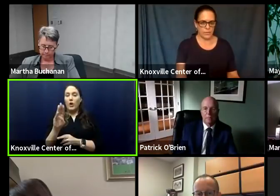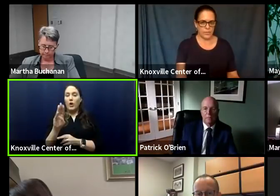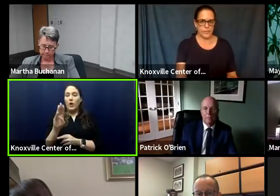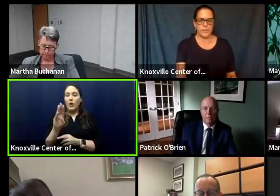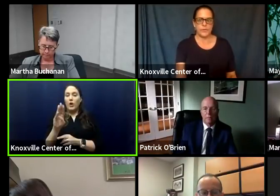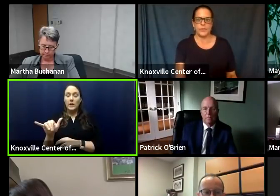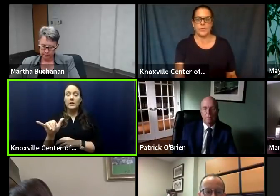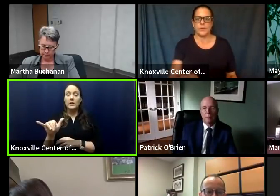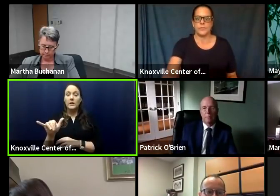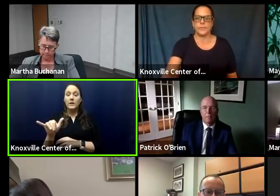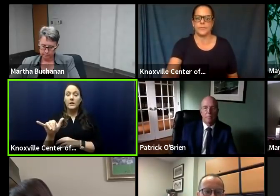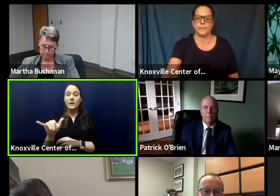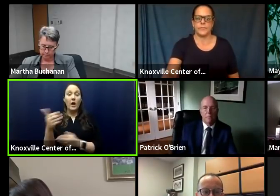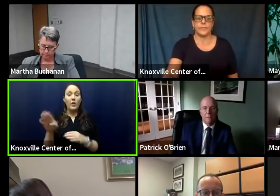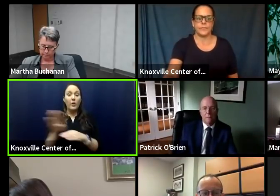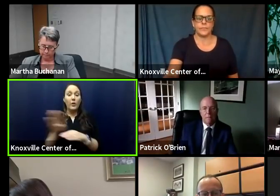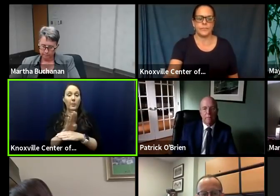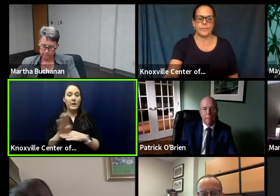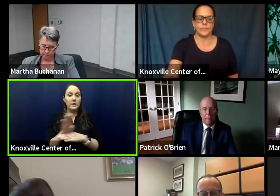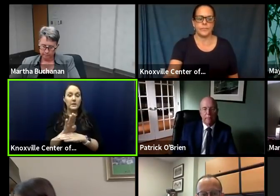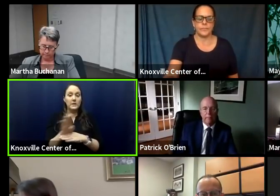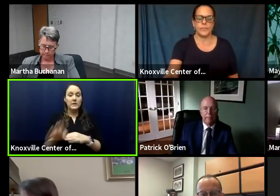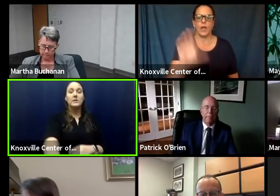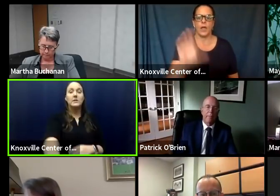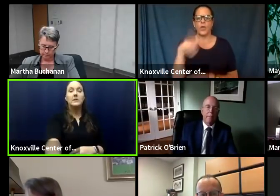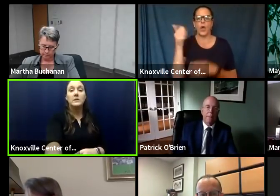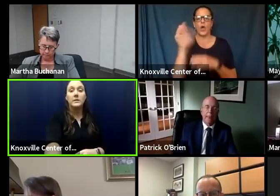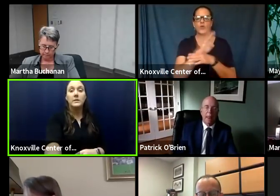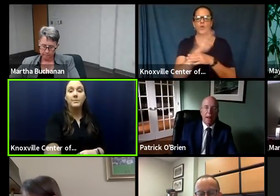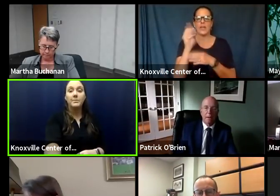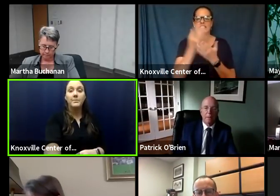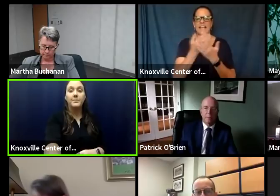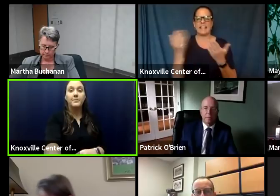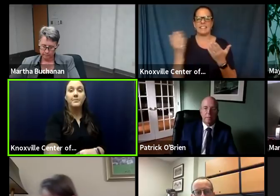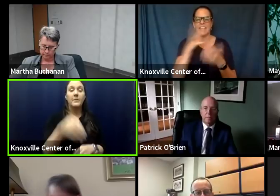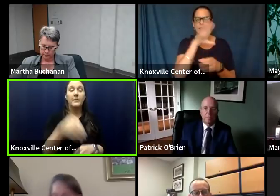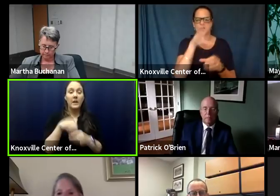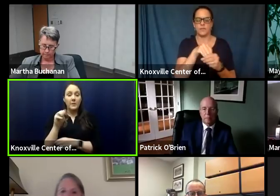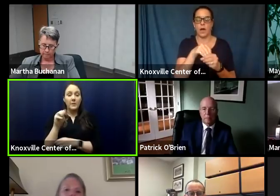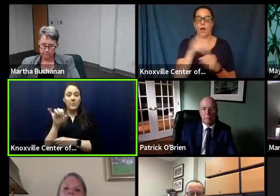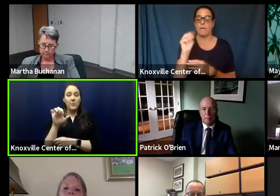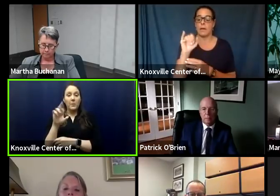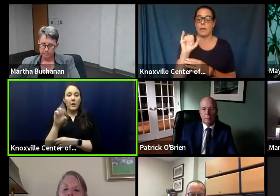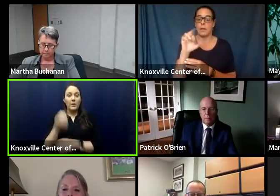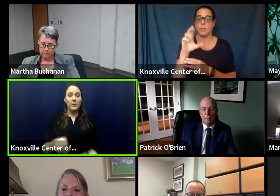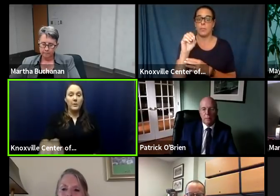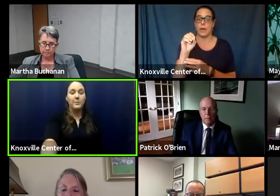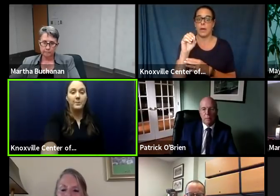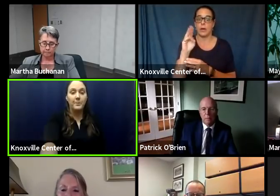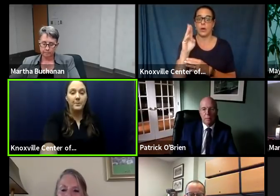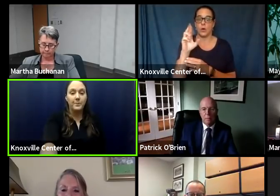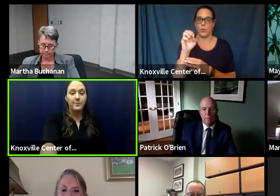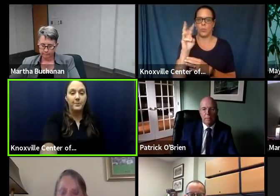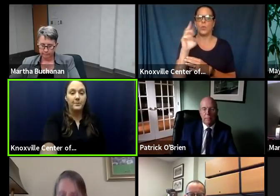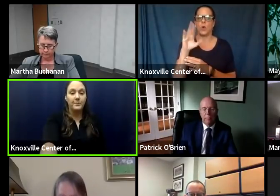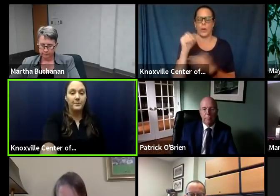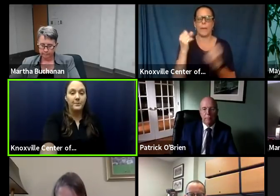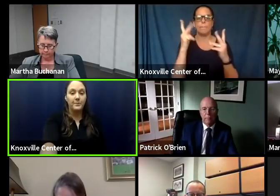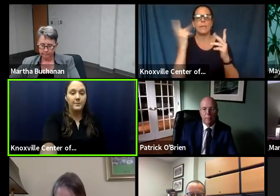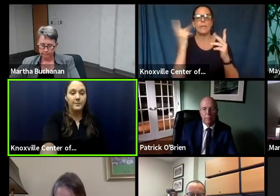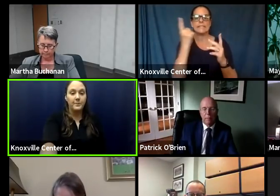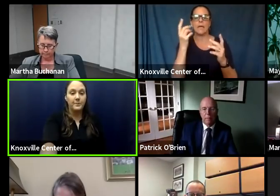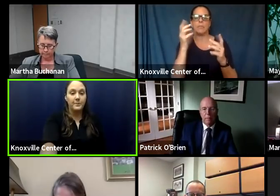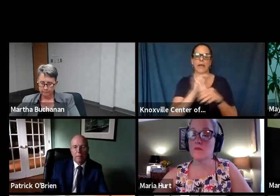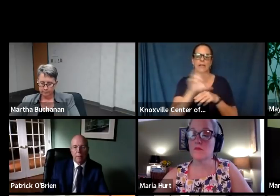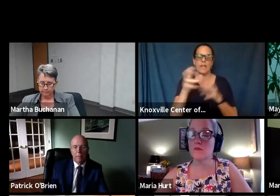other businesses where this will come into play. In a microbrewery, somebody has invested a lot of time and effort